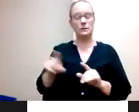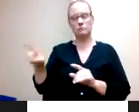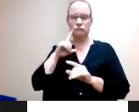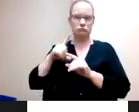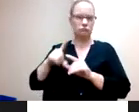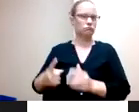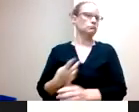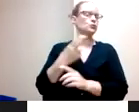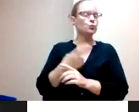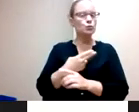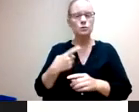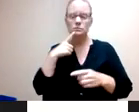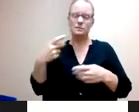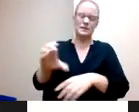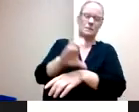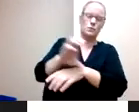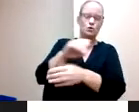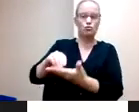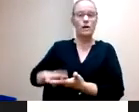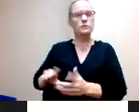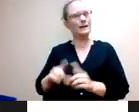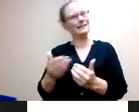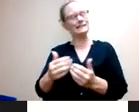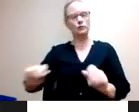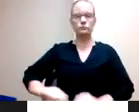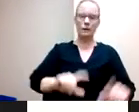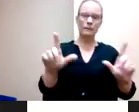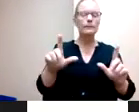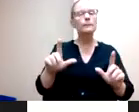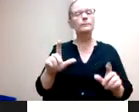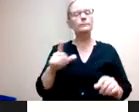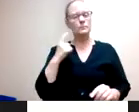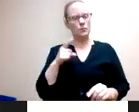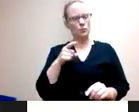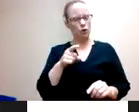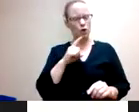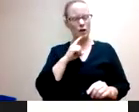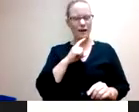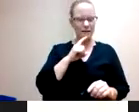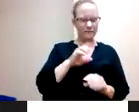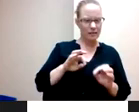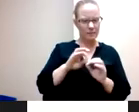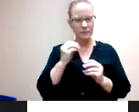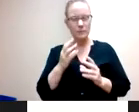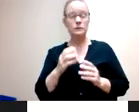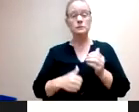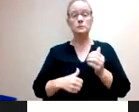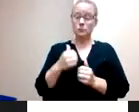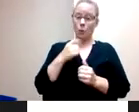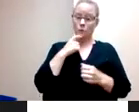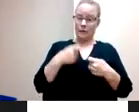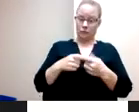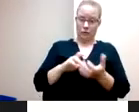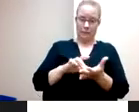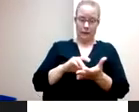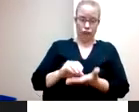place that can be pulled easily. And these are, I always look at valuable information, and most electronic medical records have a particular place